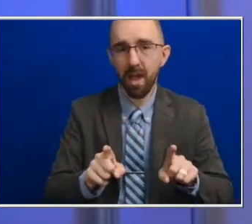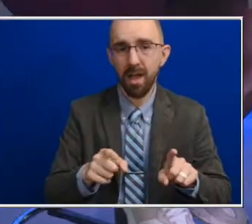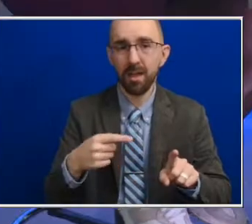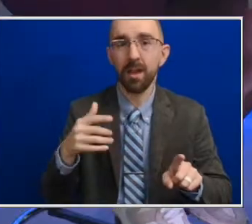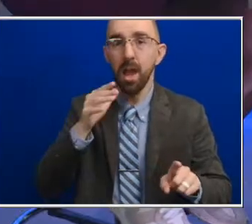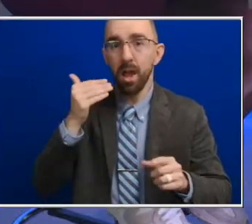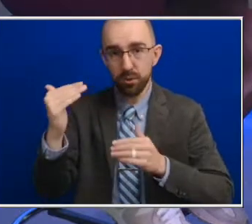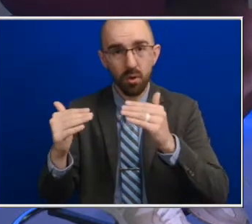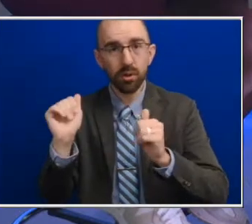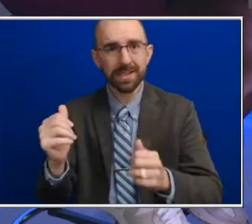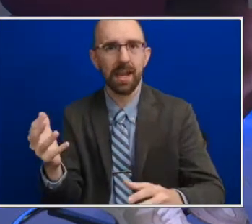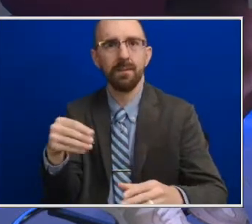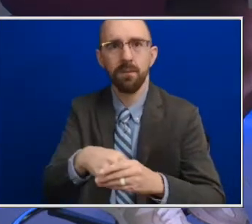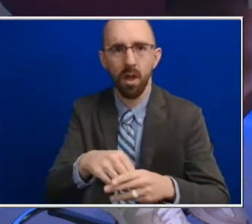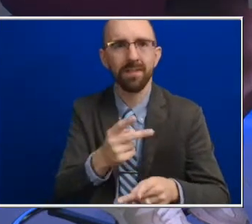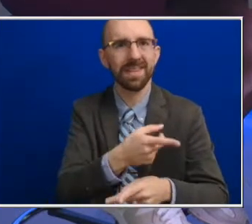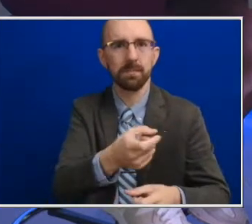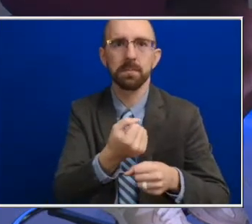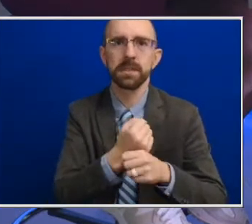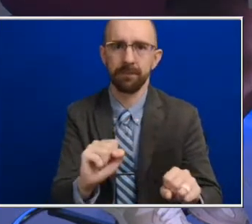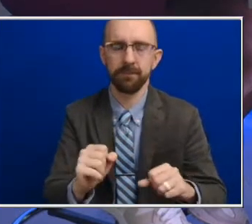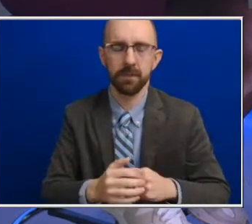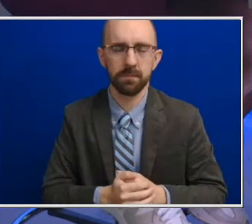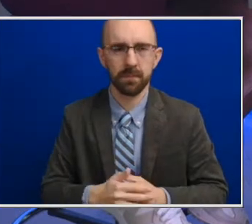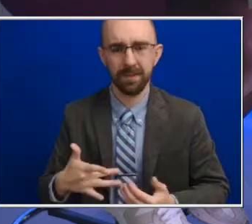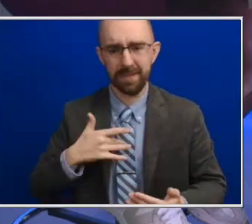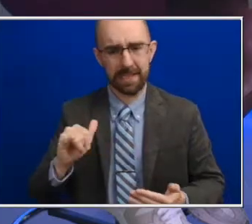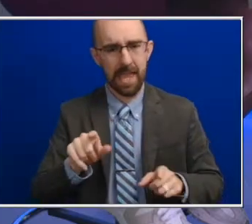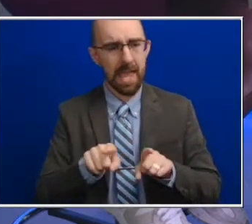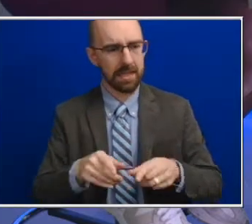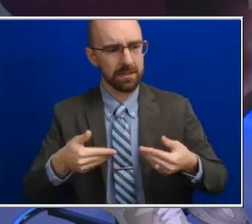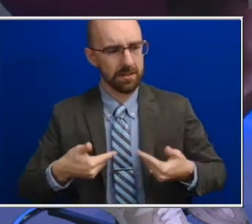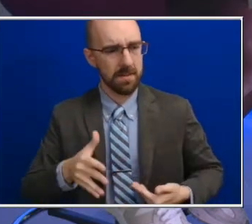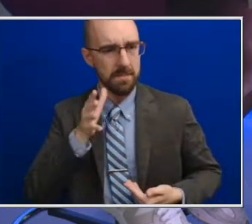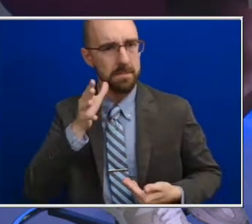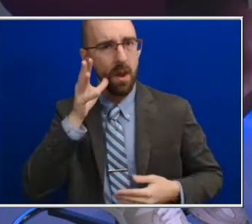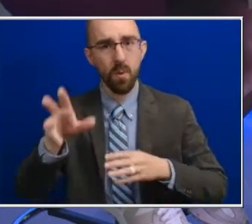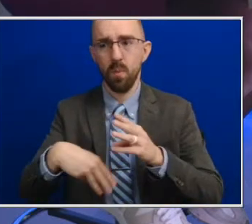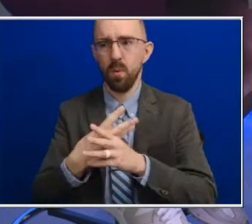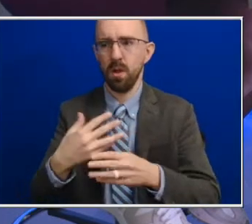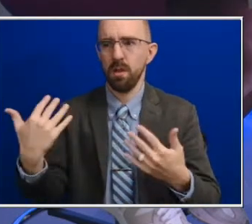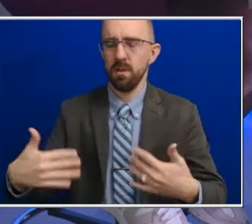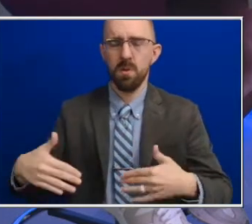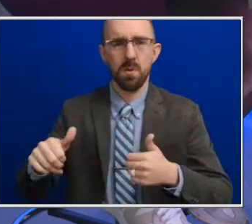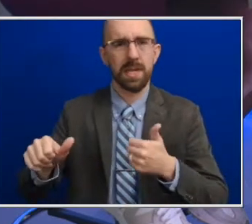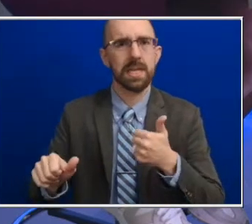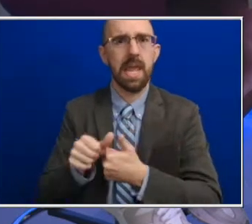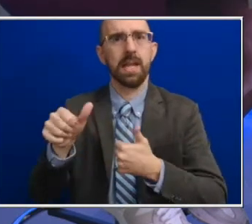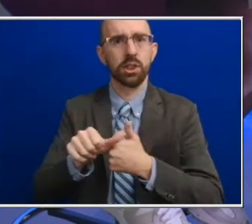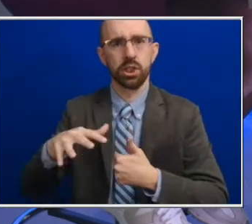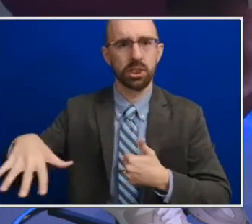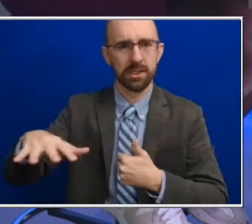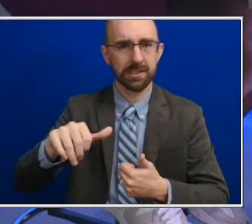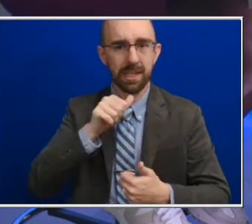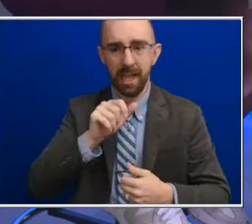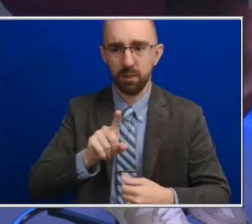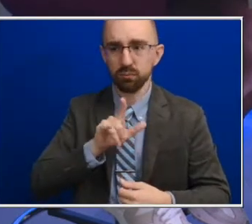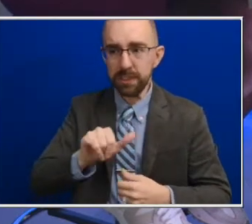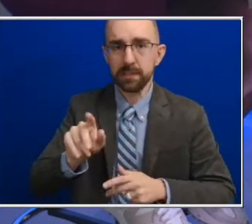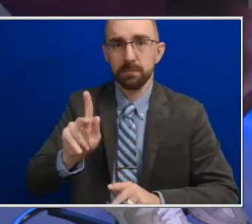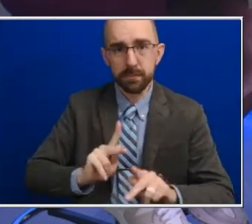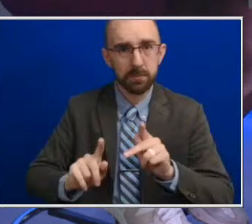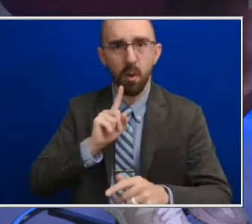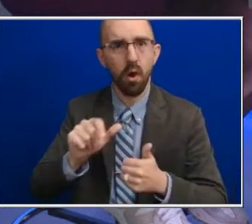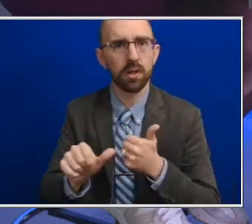safe. It feels like, as a parent, the world is so much more dangerous, and it doesn't have much to do with the actual people out